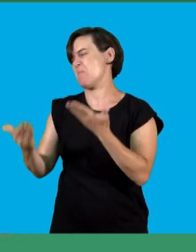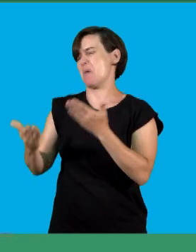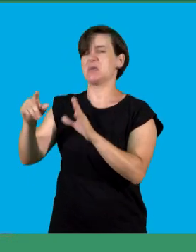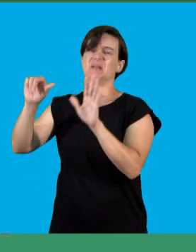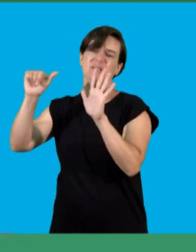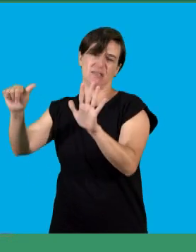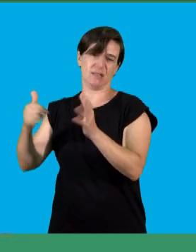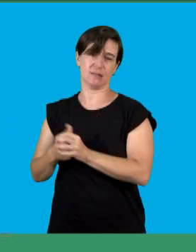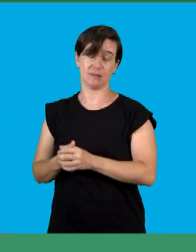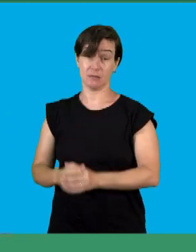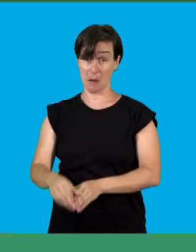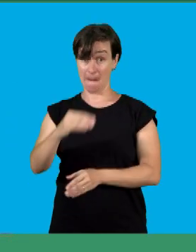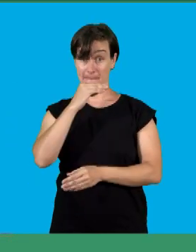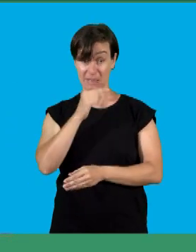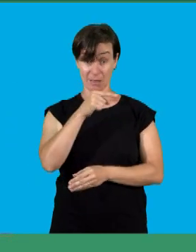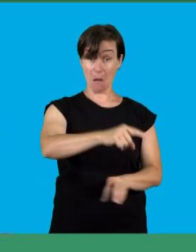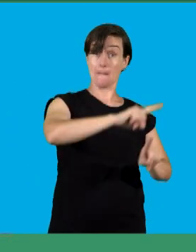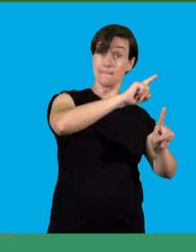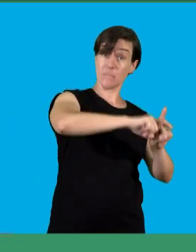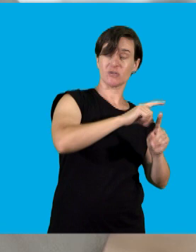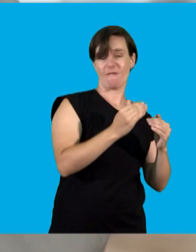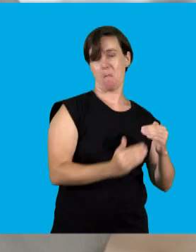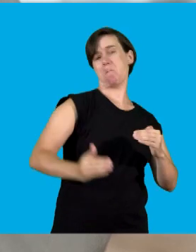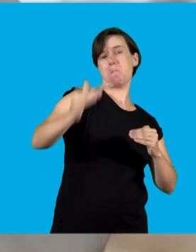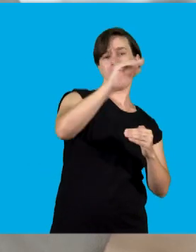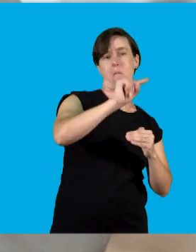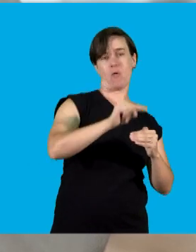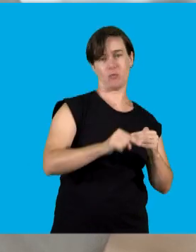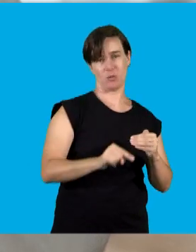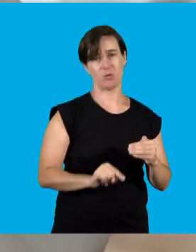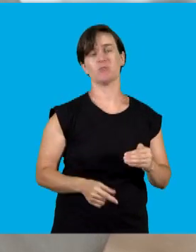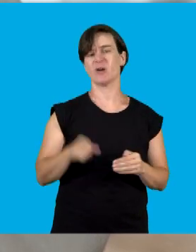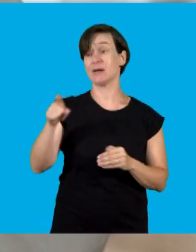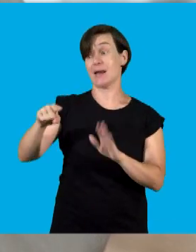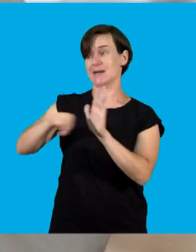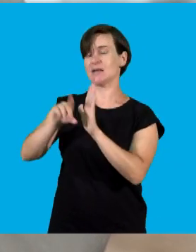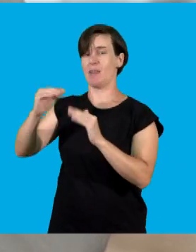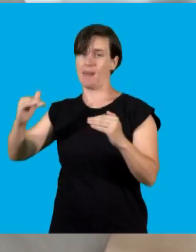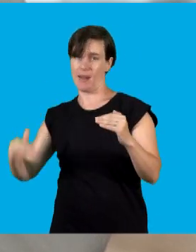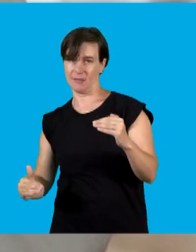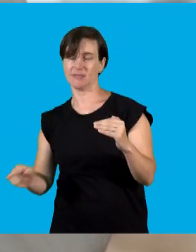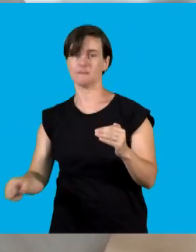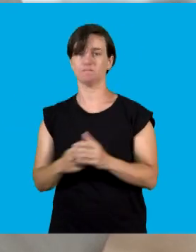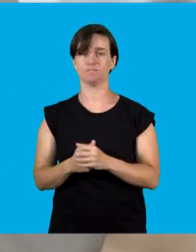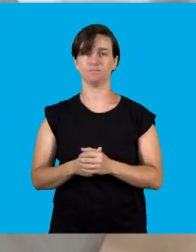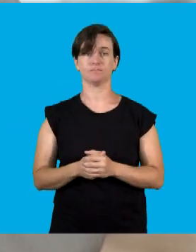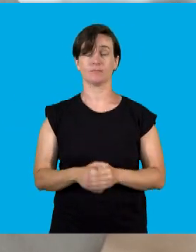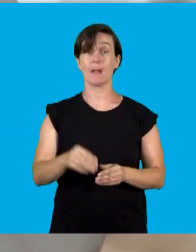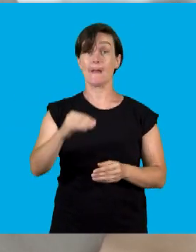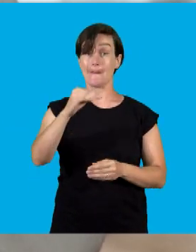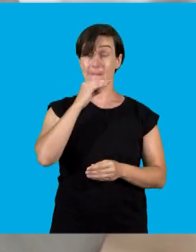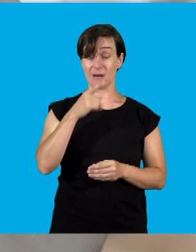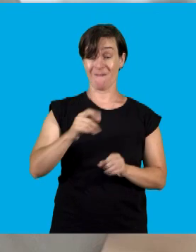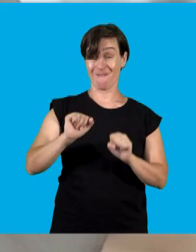negative side of it. So meaning now the positives, they outweigh the negatives. So what does that mean? It means the